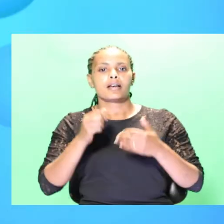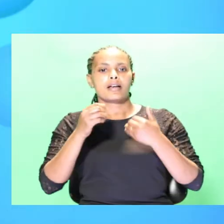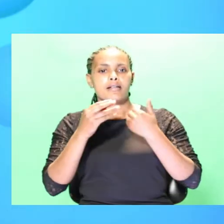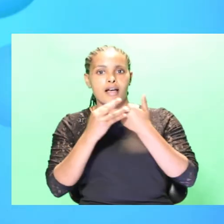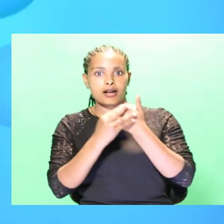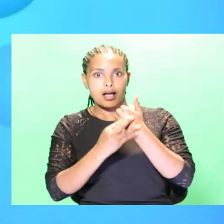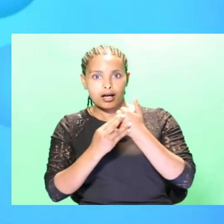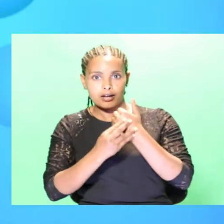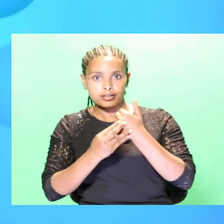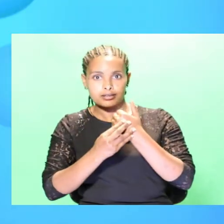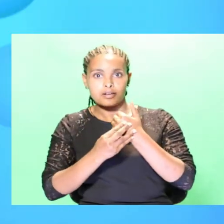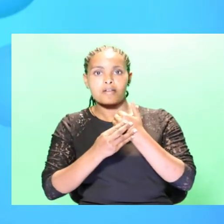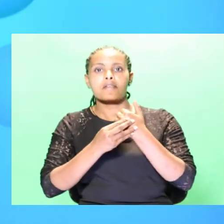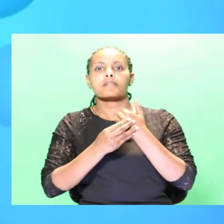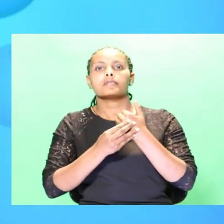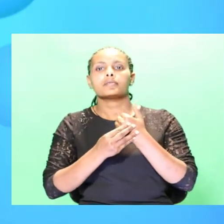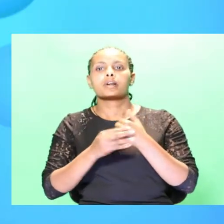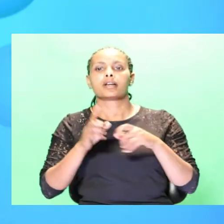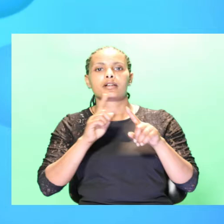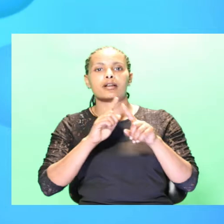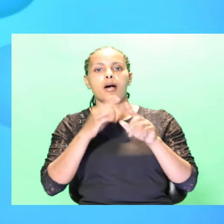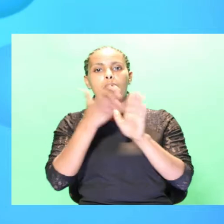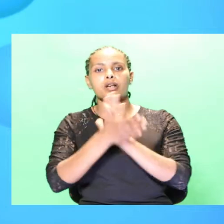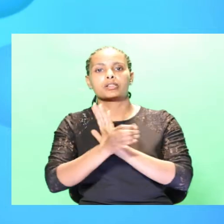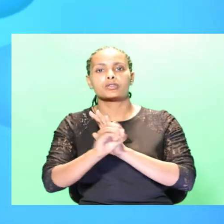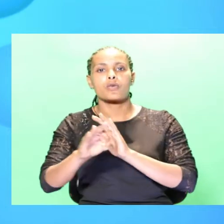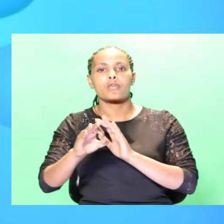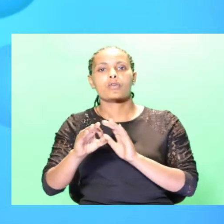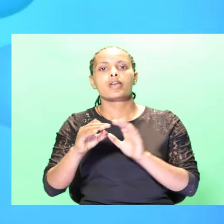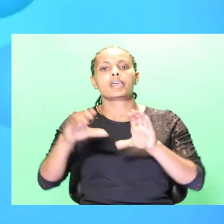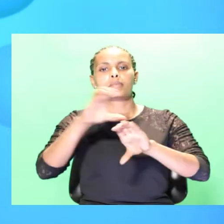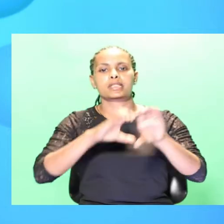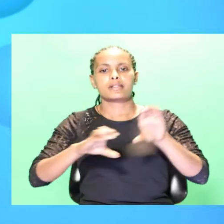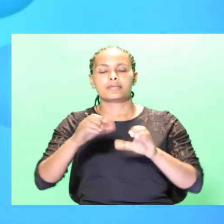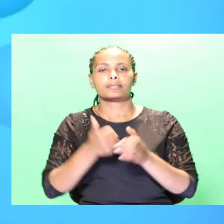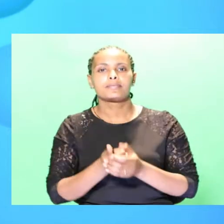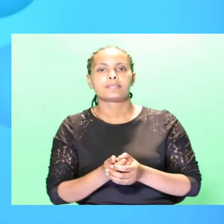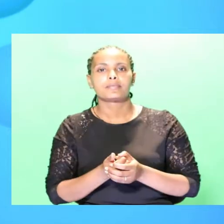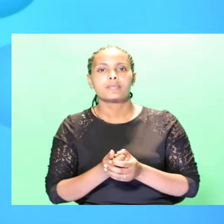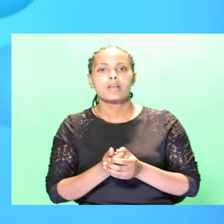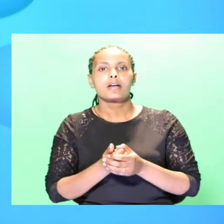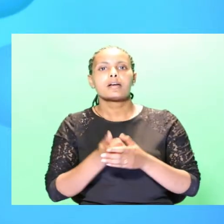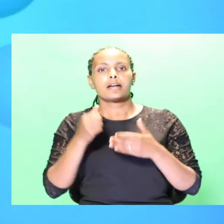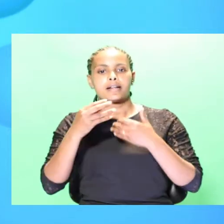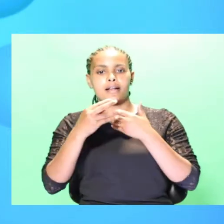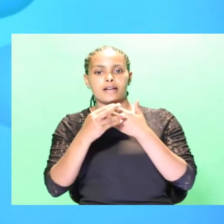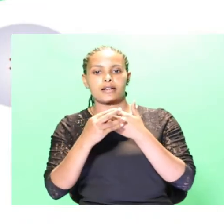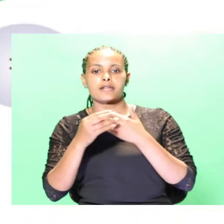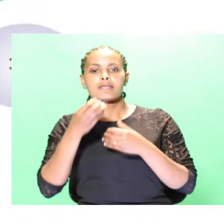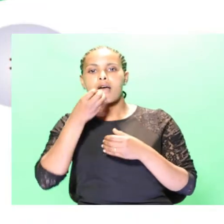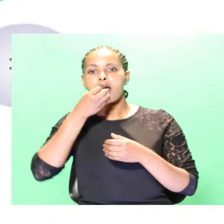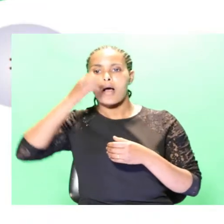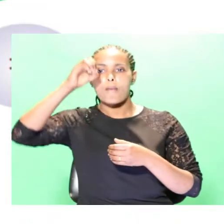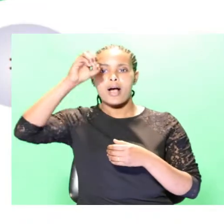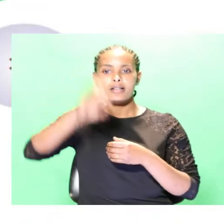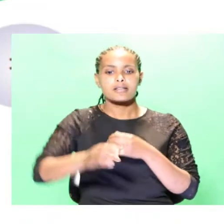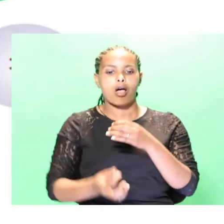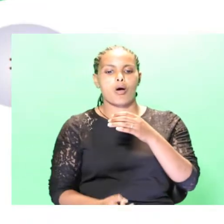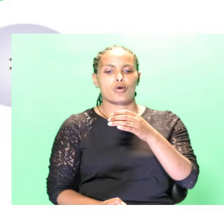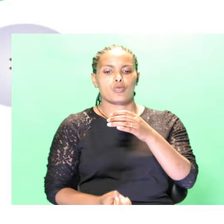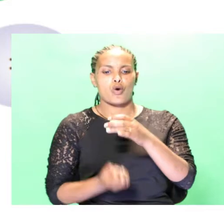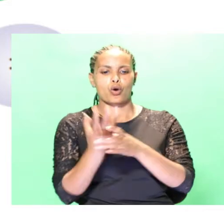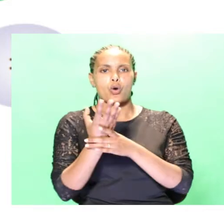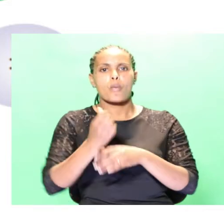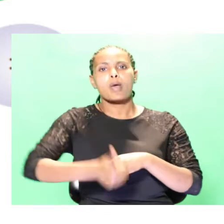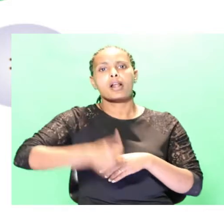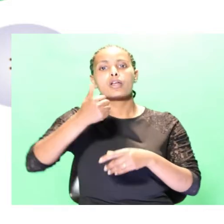Dynamite and firework are applications of chemistry. Dynamites are explosives